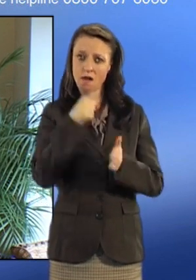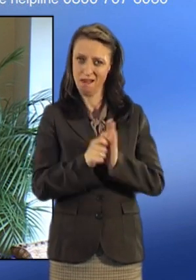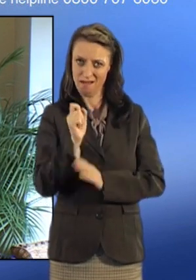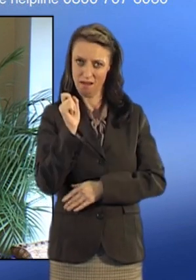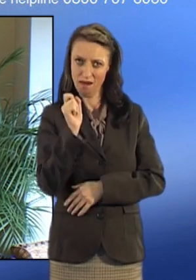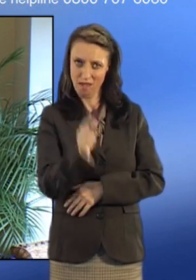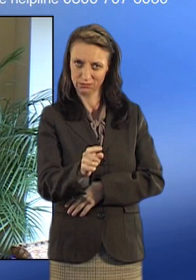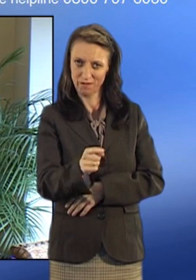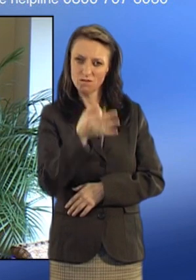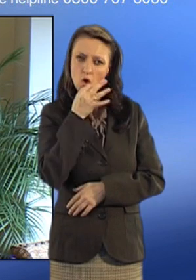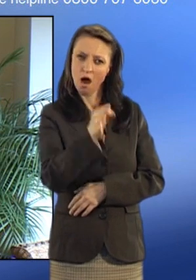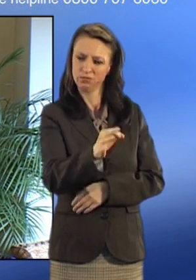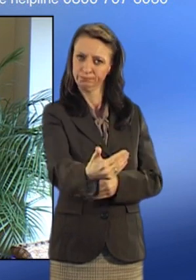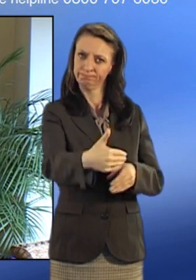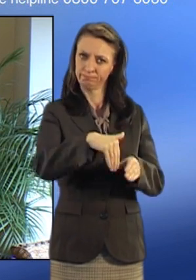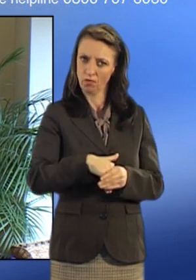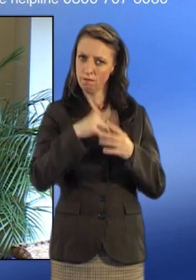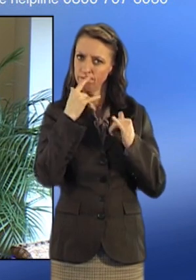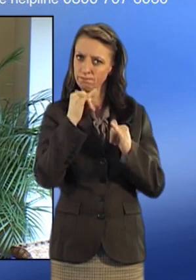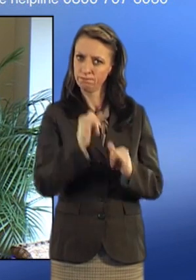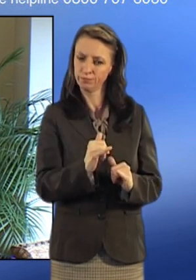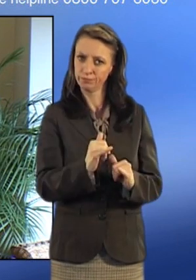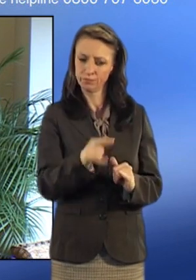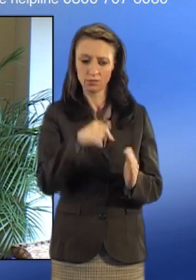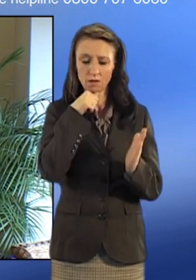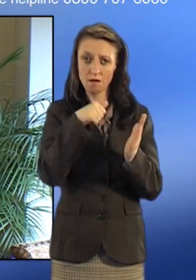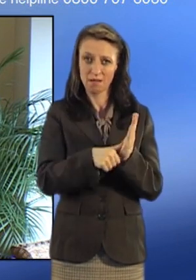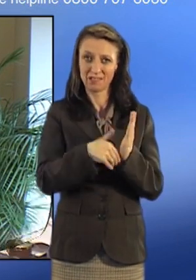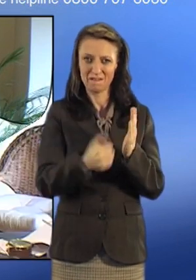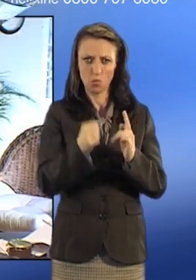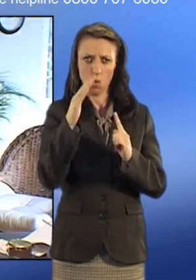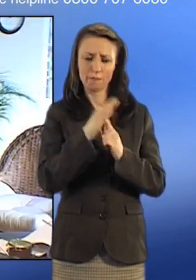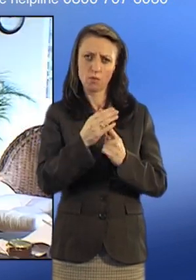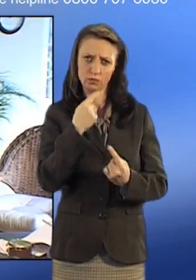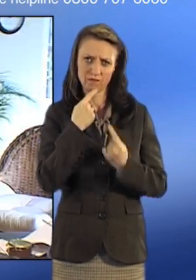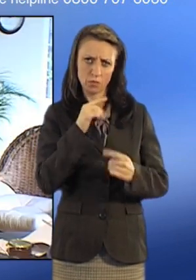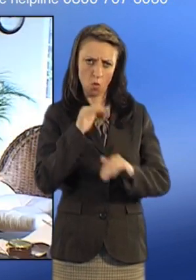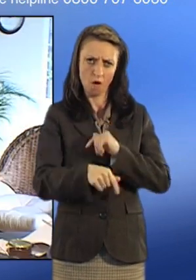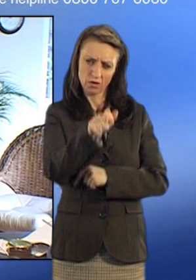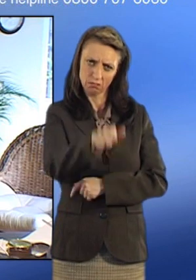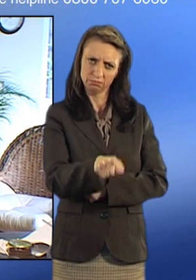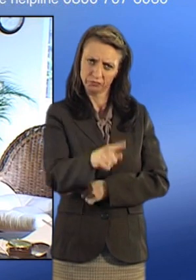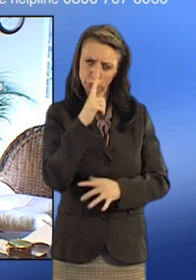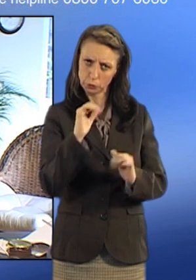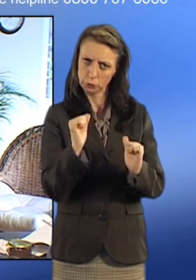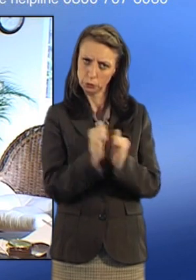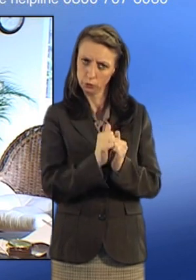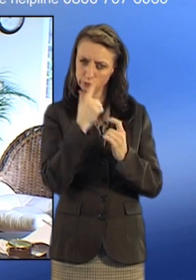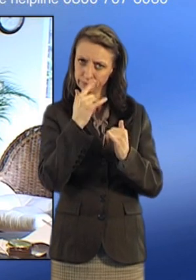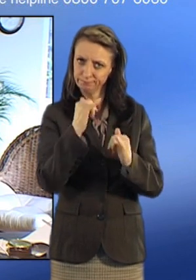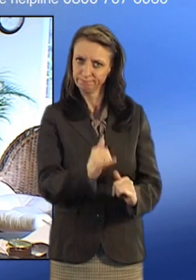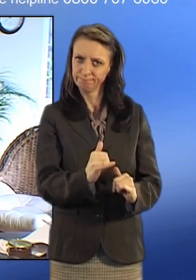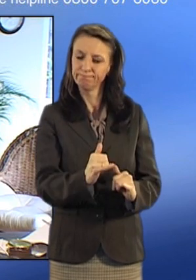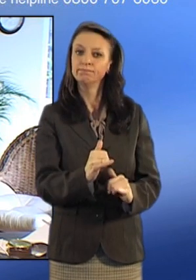letter contains important information about your suitability for screening. Some people may not need